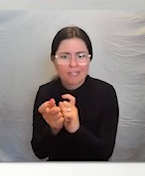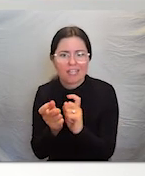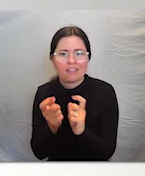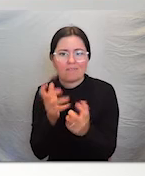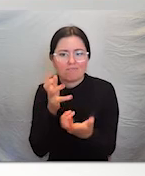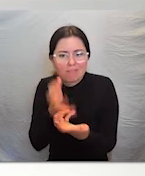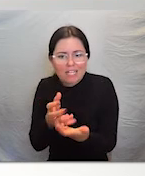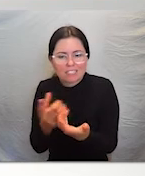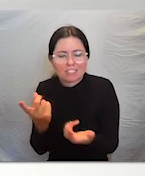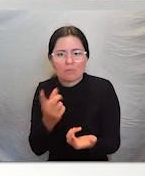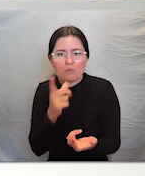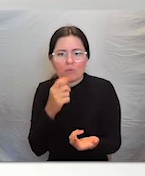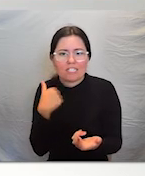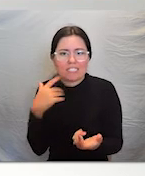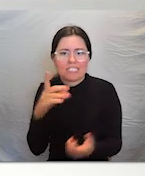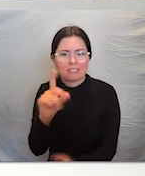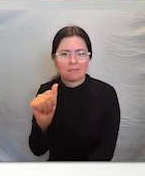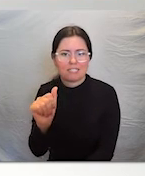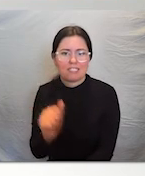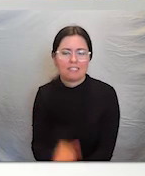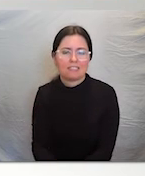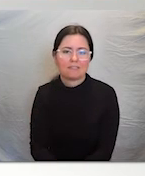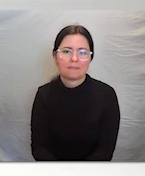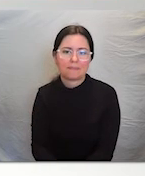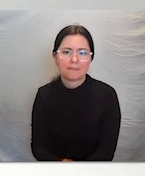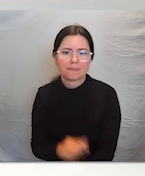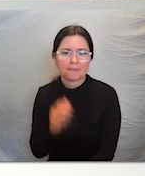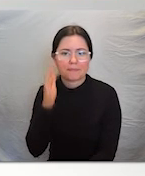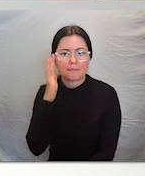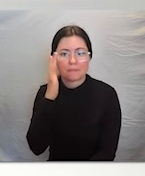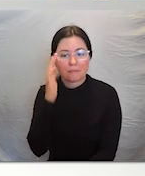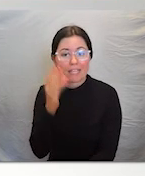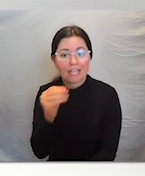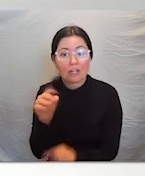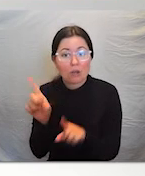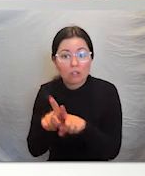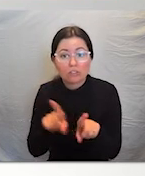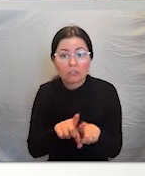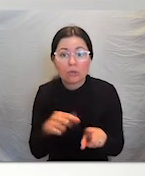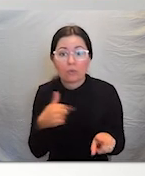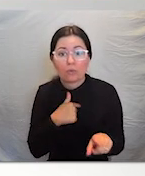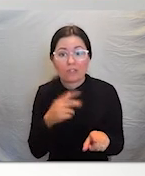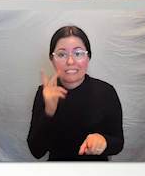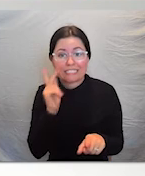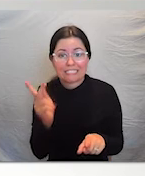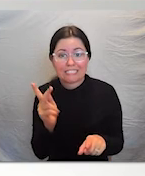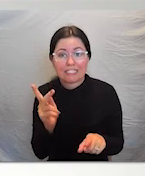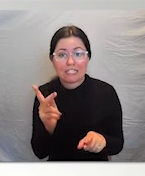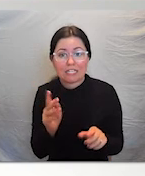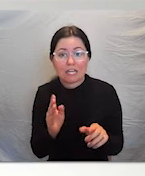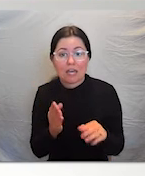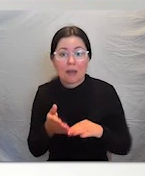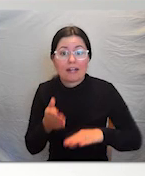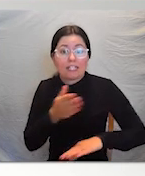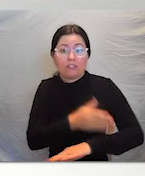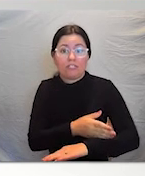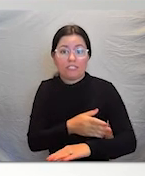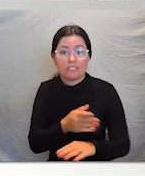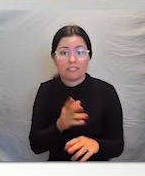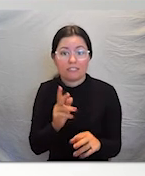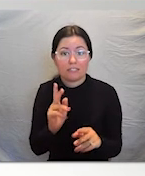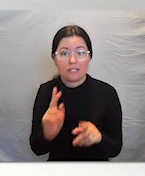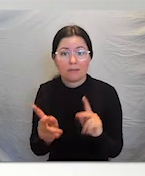or individual that they hire. We are also seeing a bigger increase in the disability